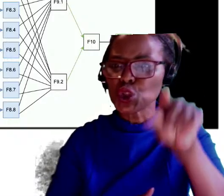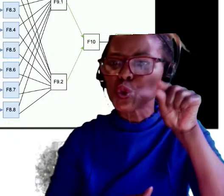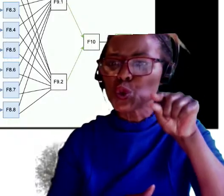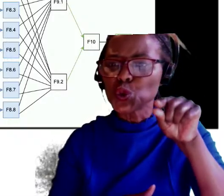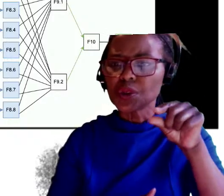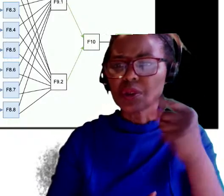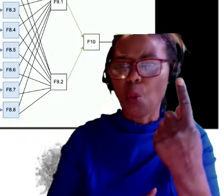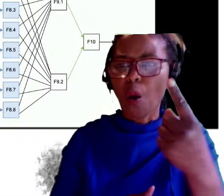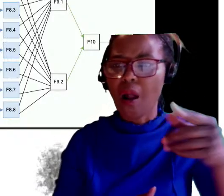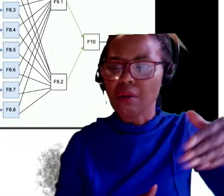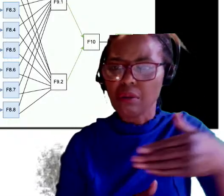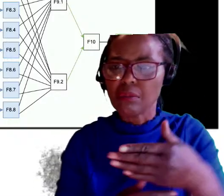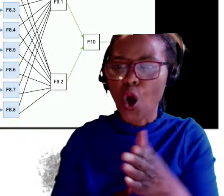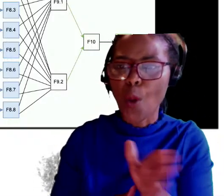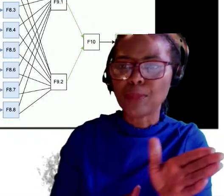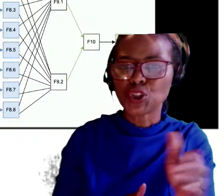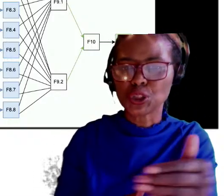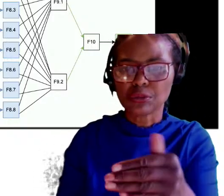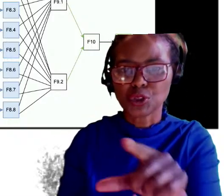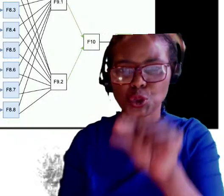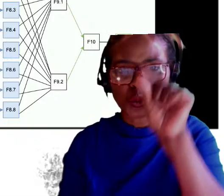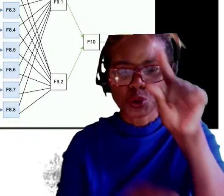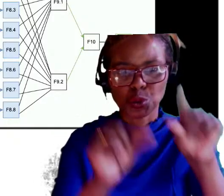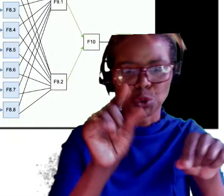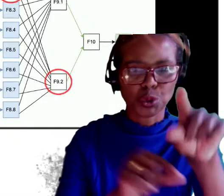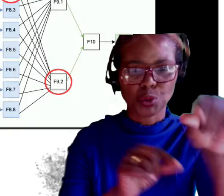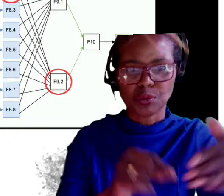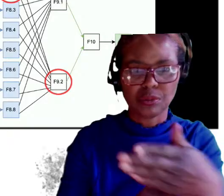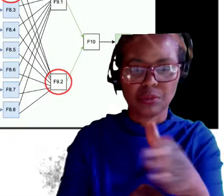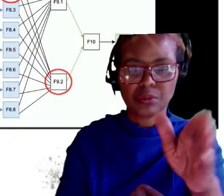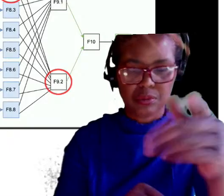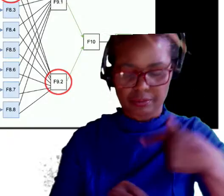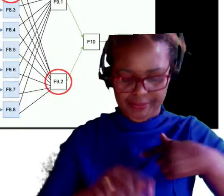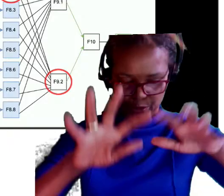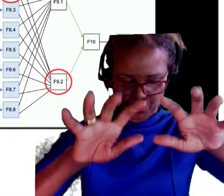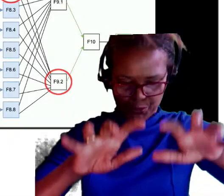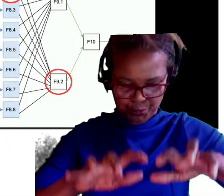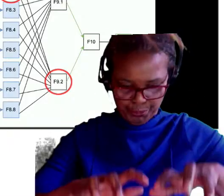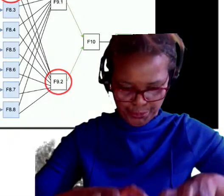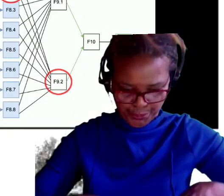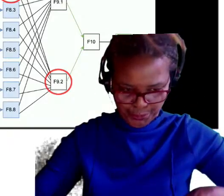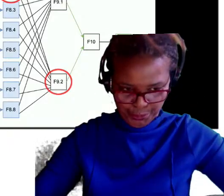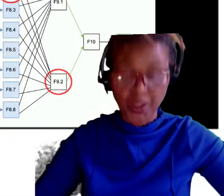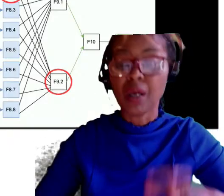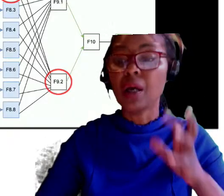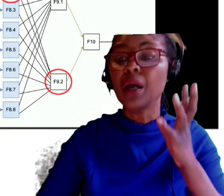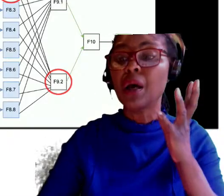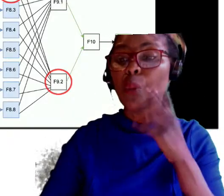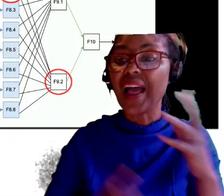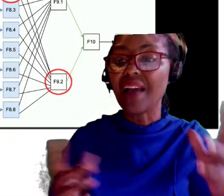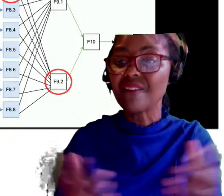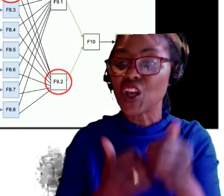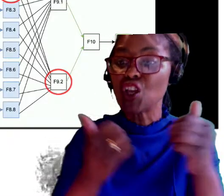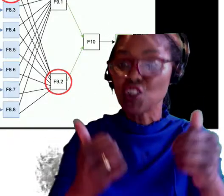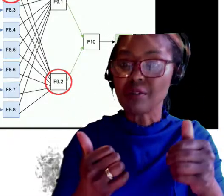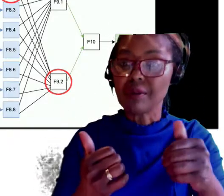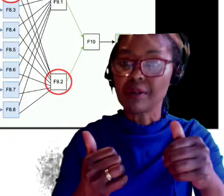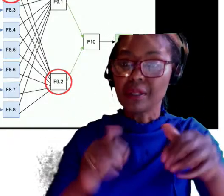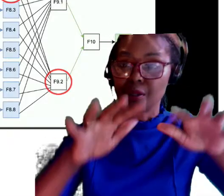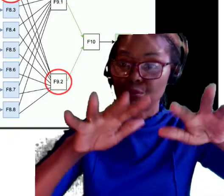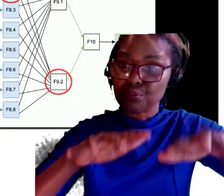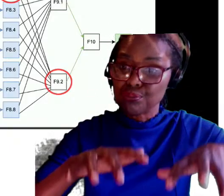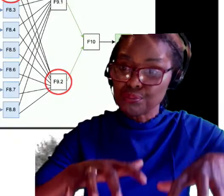all of these options and then write that out in full. By the end of my residency, that was what I produced, a script